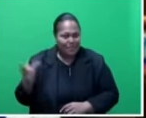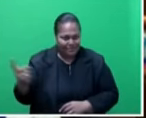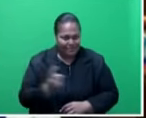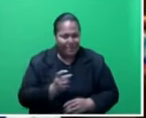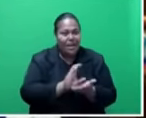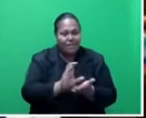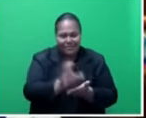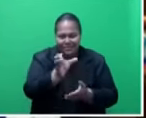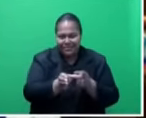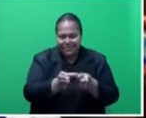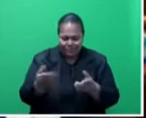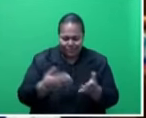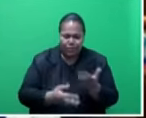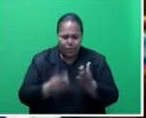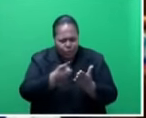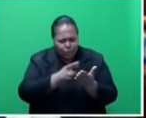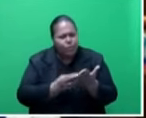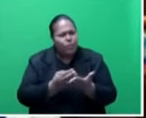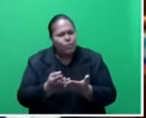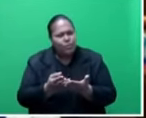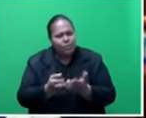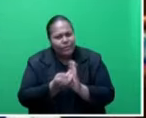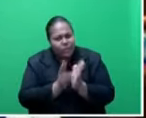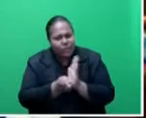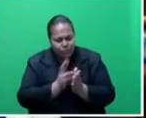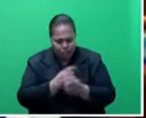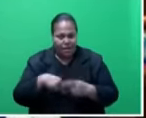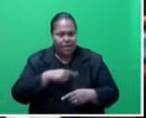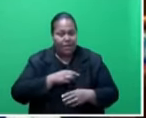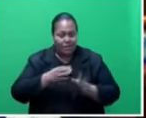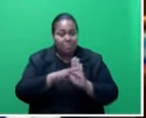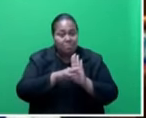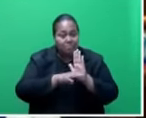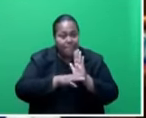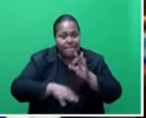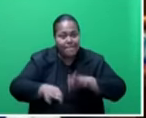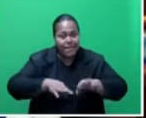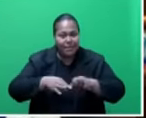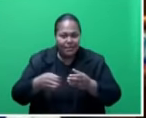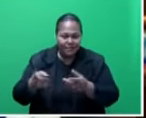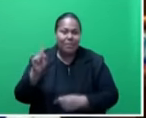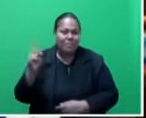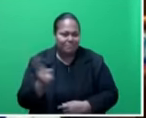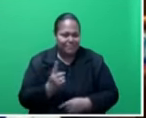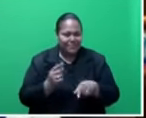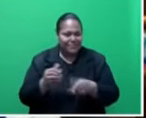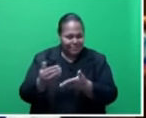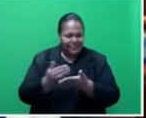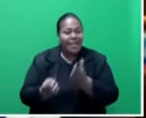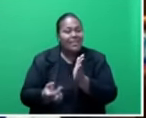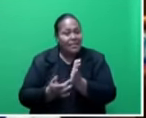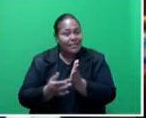months, reviewing our preparedness, response, and rehabilitation plans and standard operating procedures. This technical support